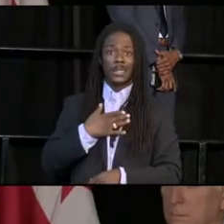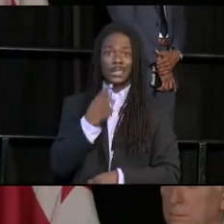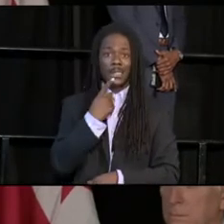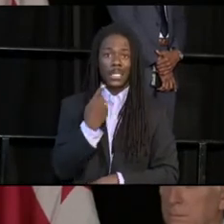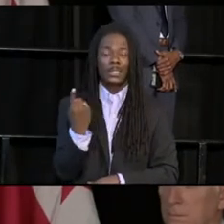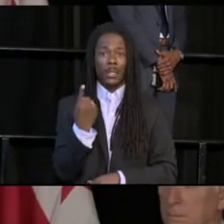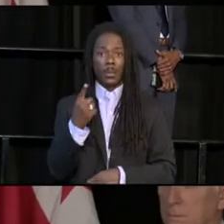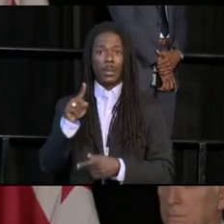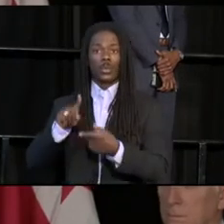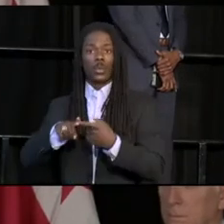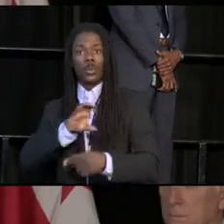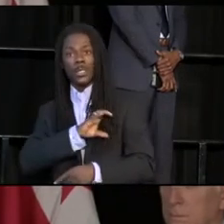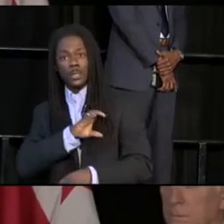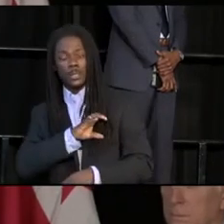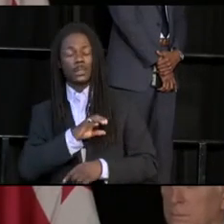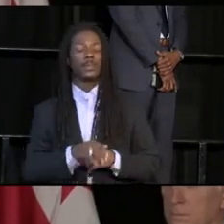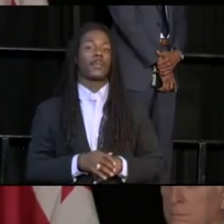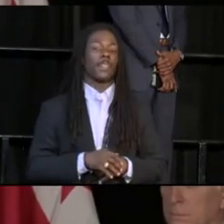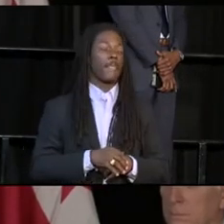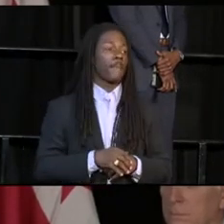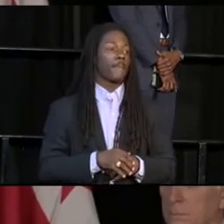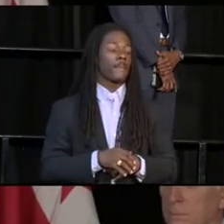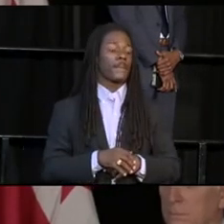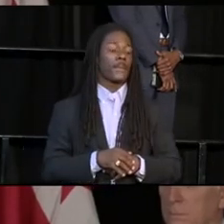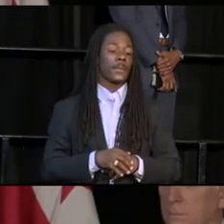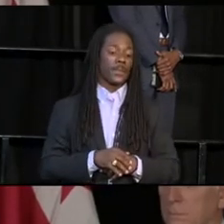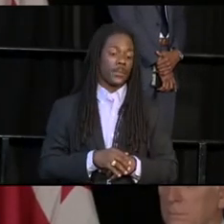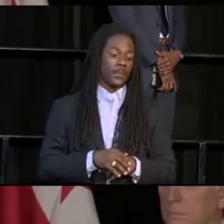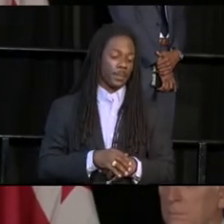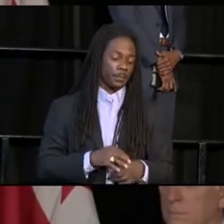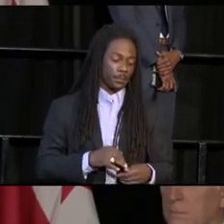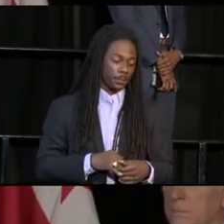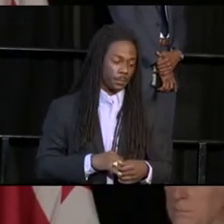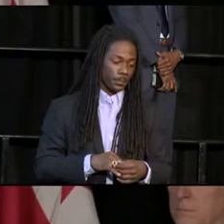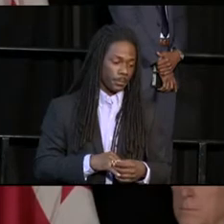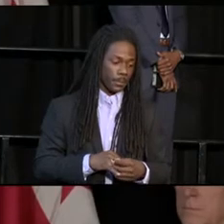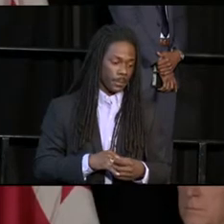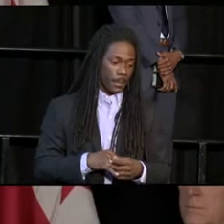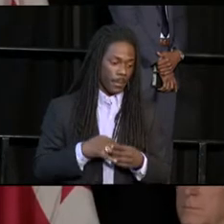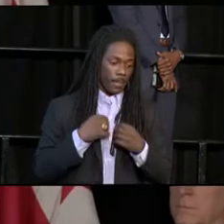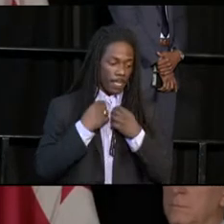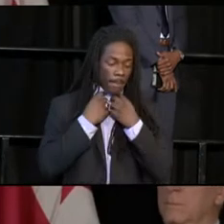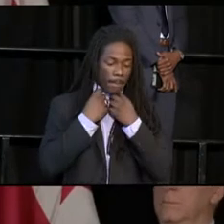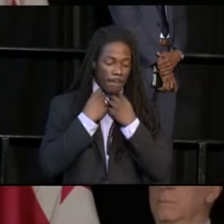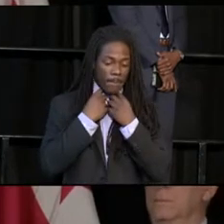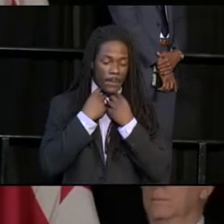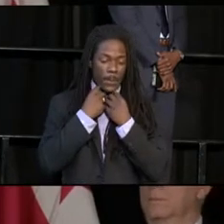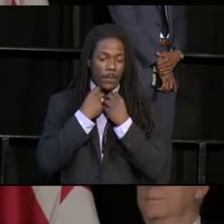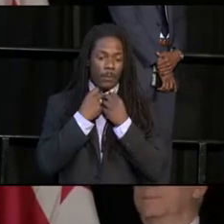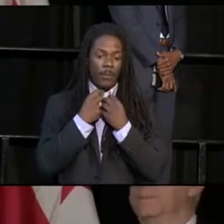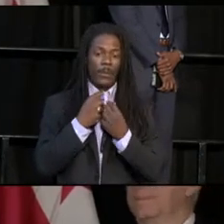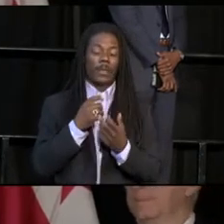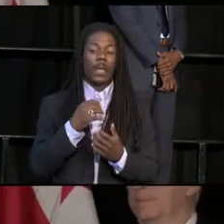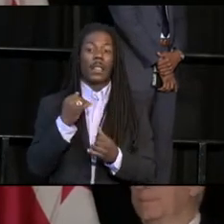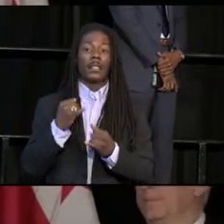to a police official or officer. And lastly, other than the slight inconvenience that some